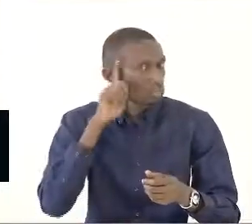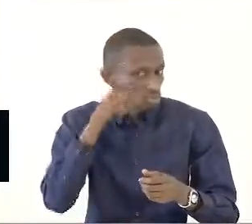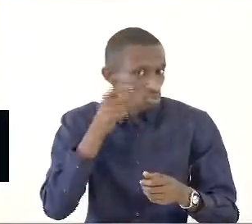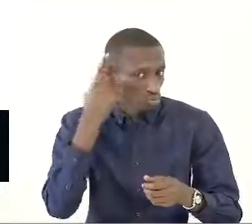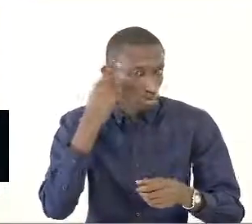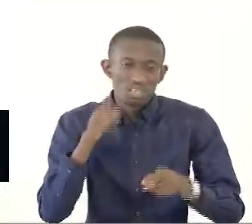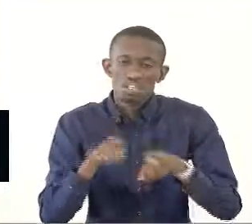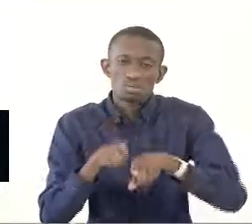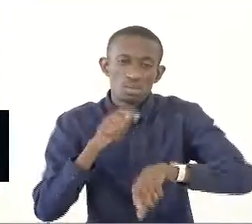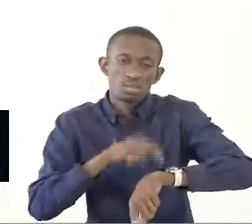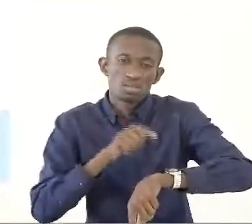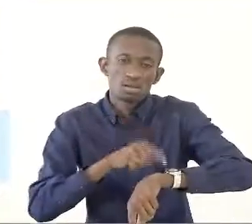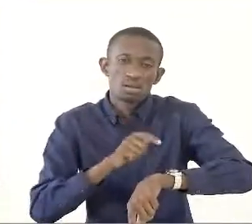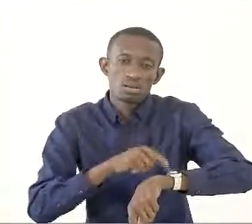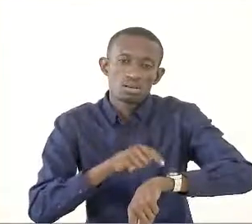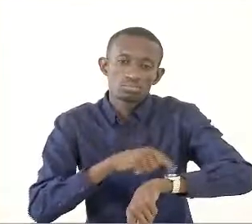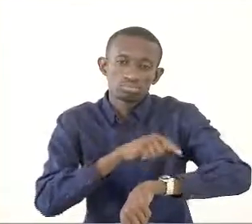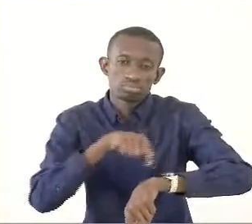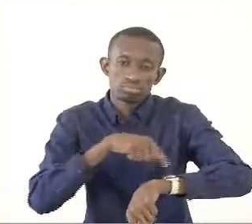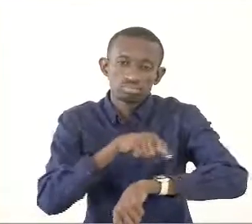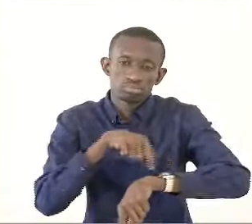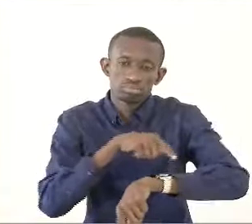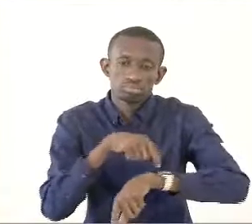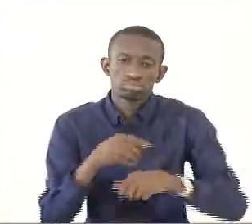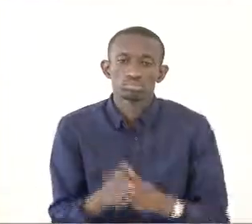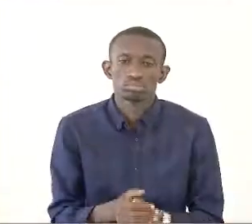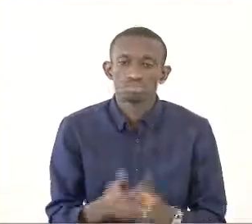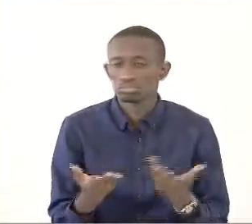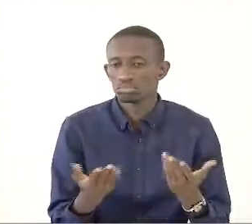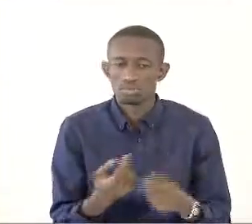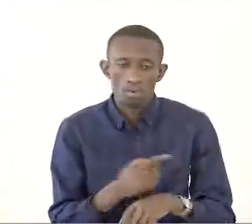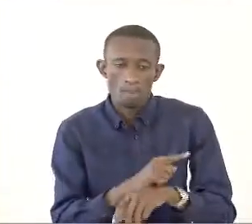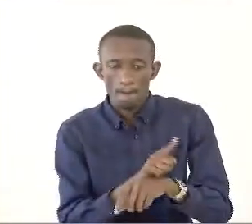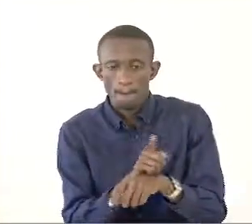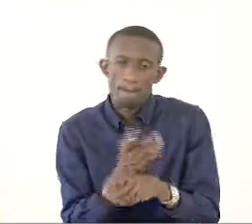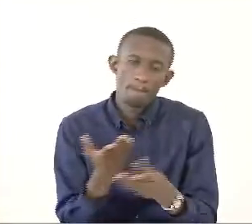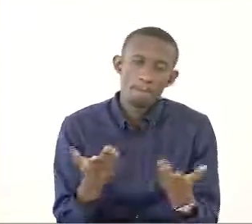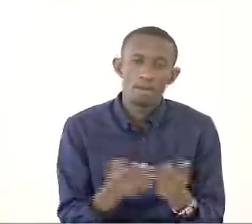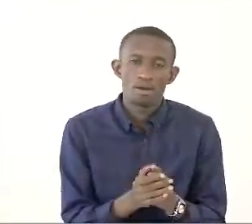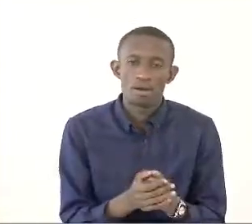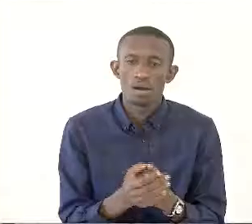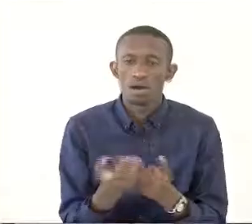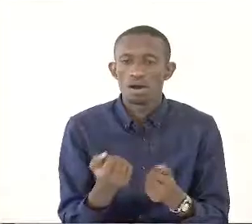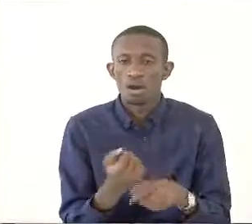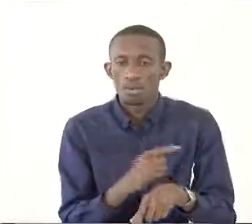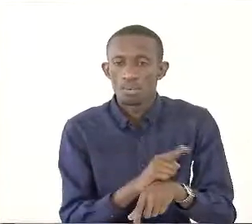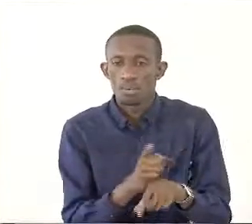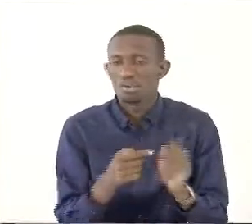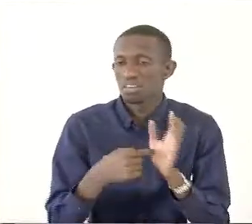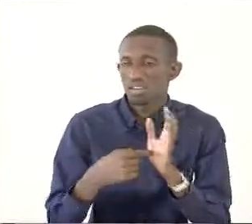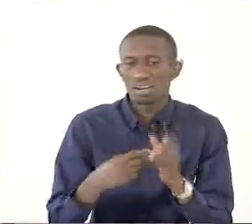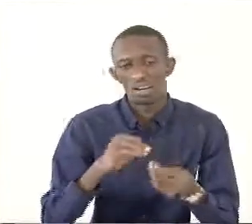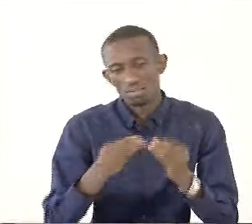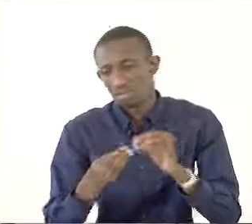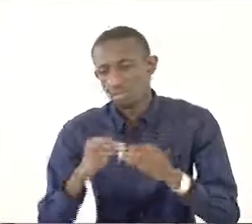watch. Wearing that watch and then working at higher press, and then there is this indication of the values, high values,